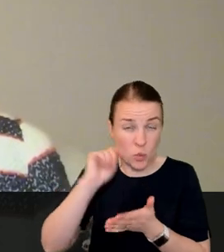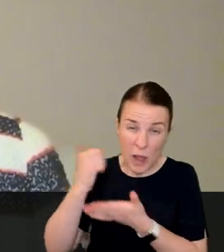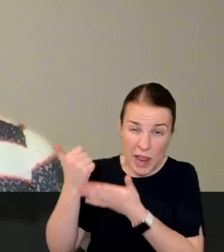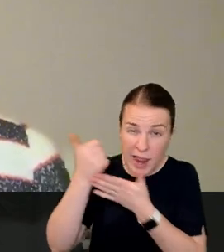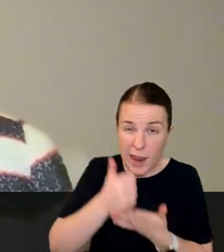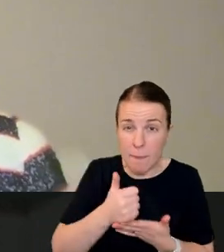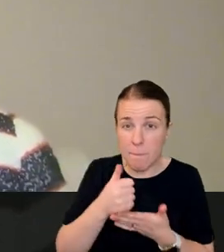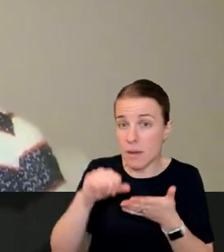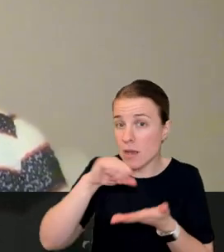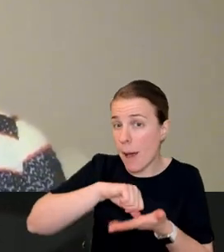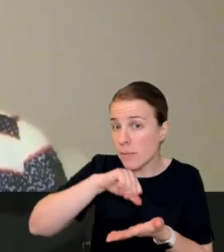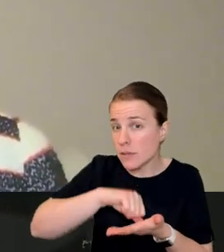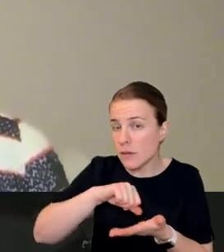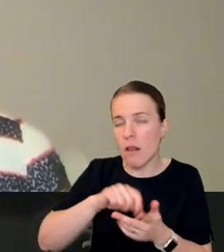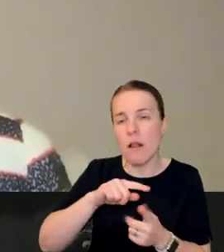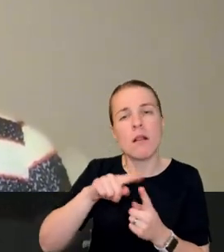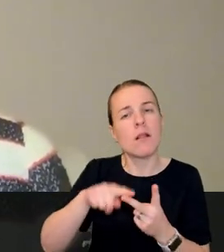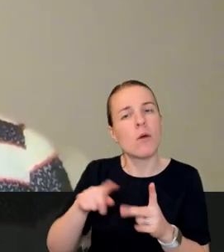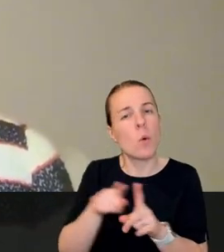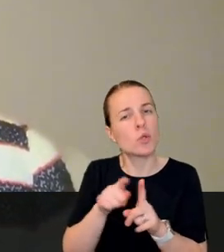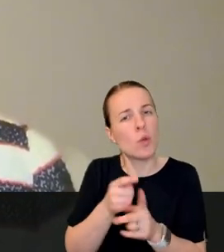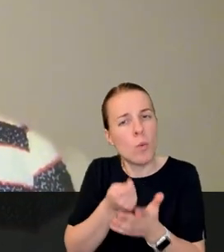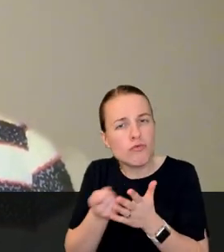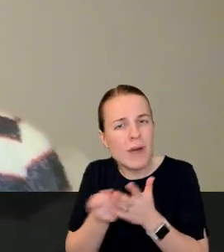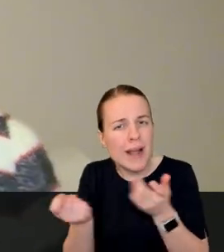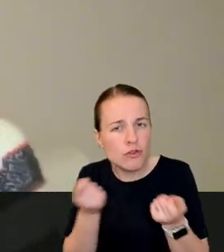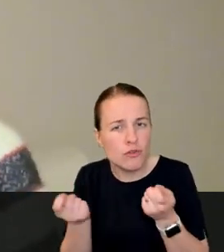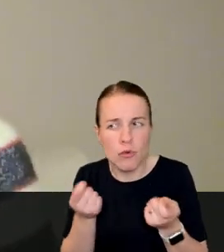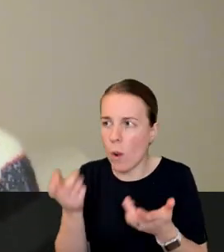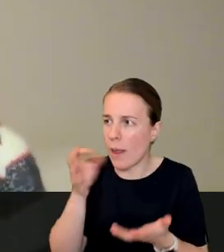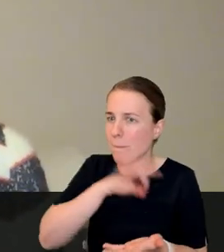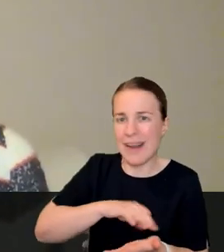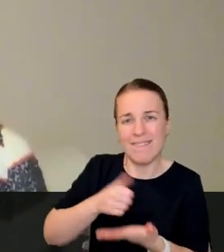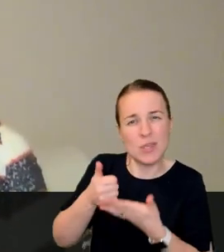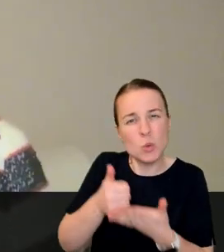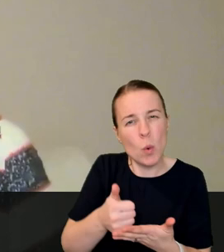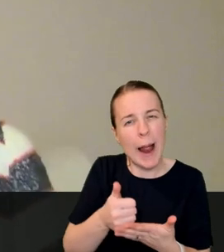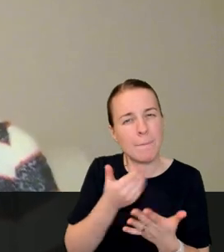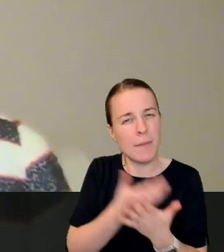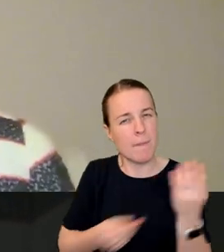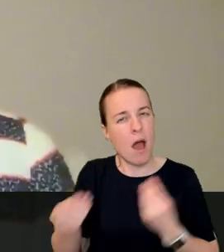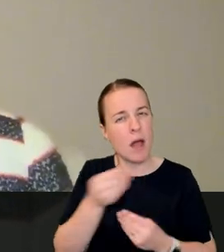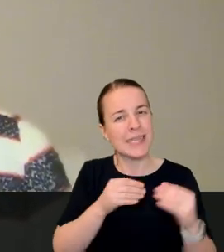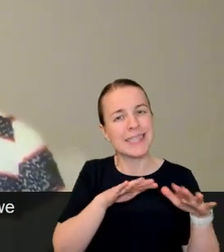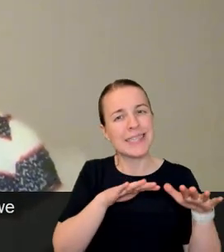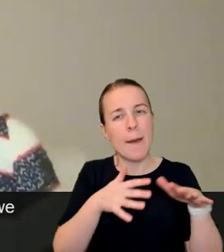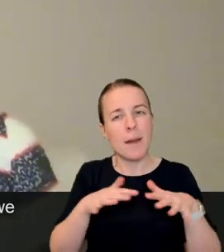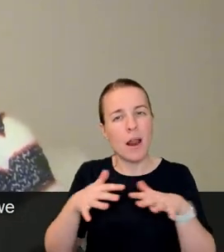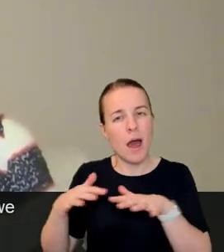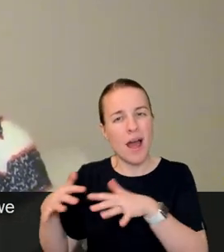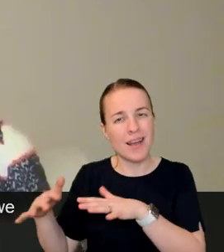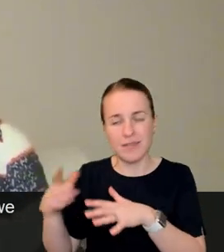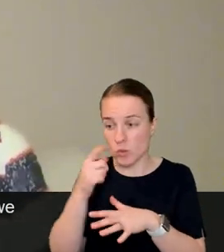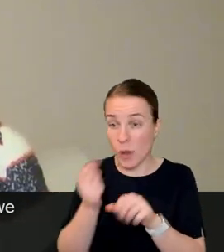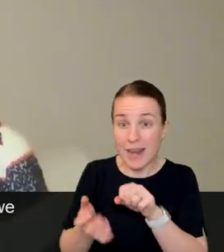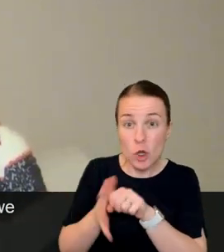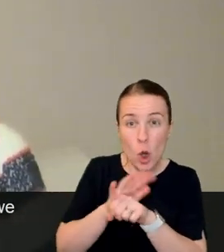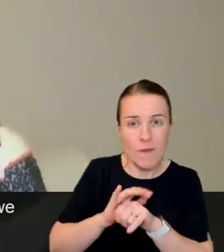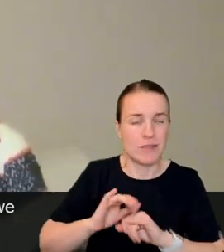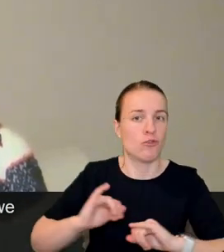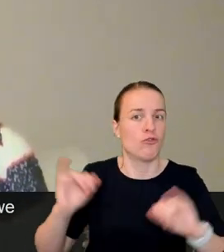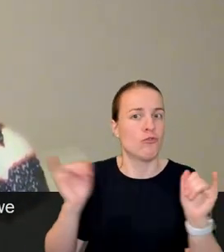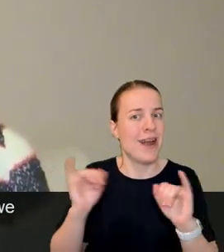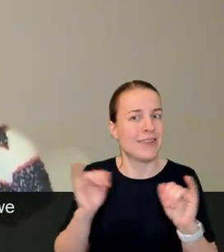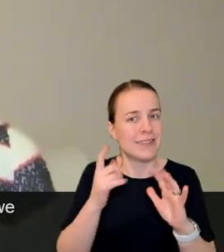the benefits of those rent controls to really just stabilise the market so we can come out of the post-COVID crisis and address one of